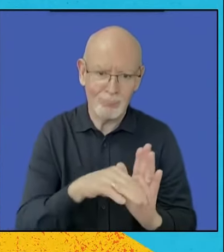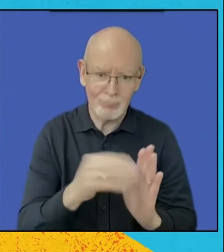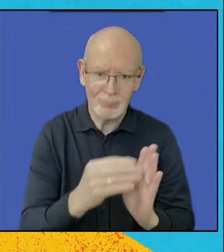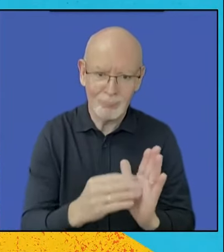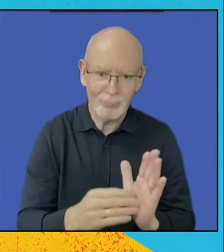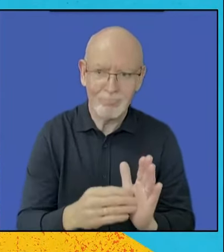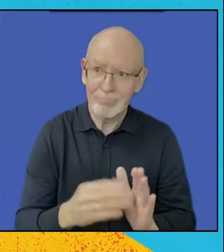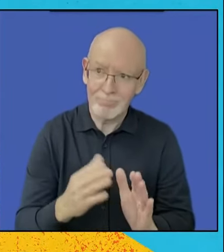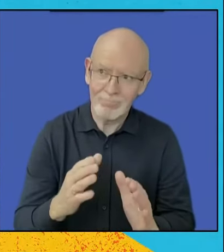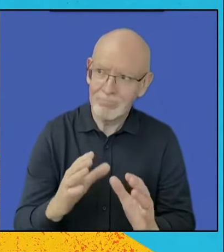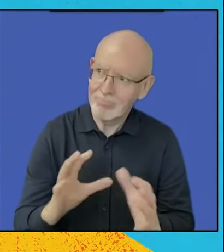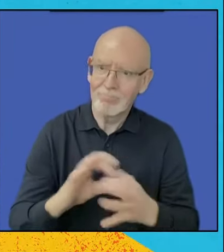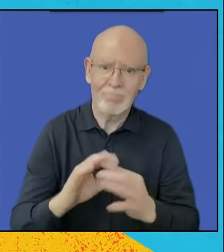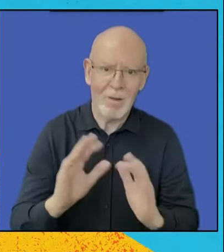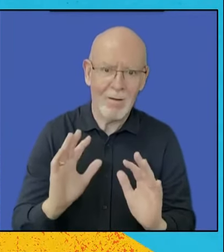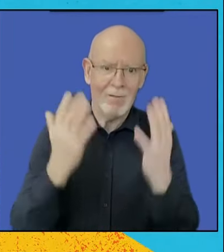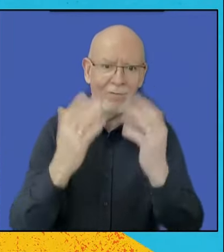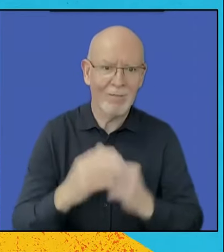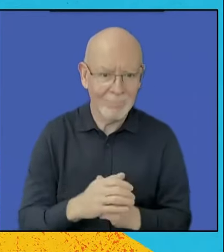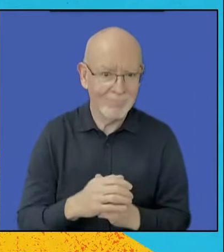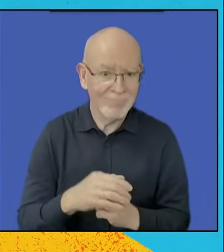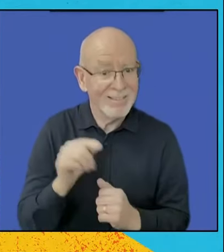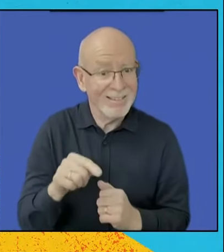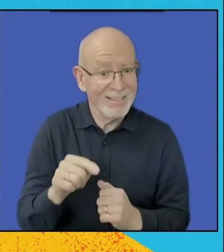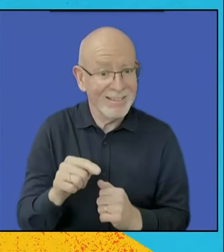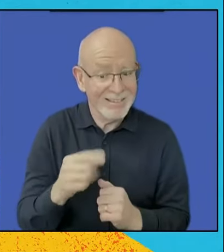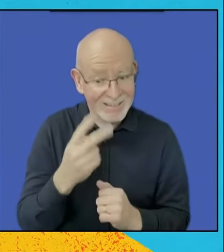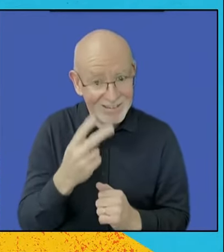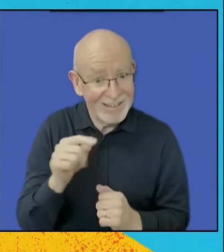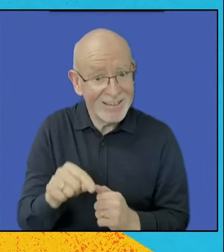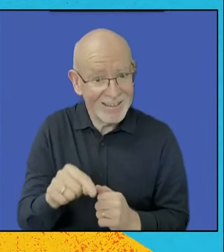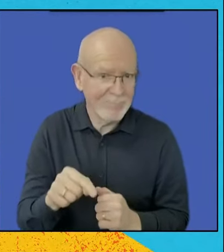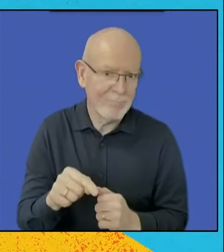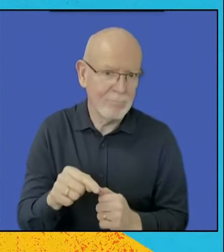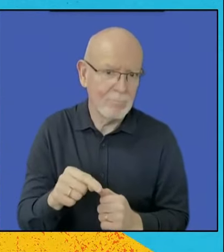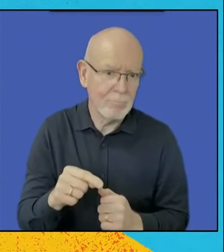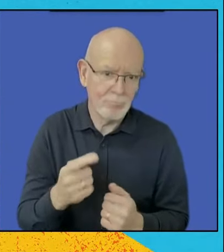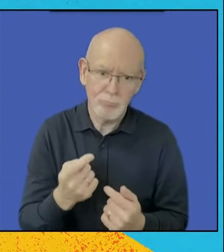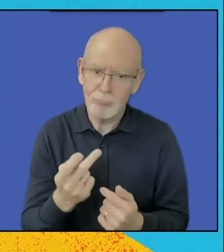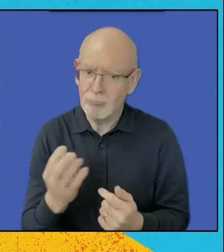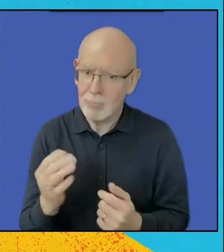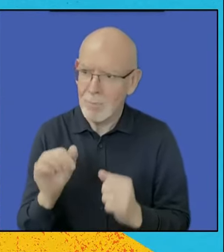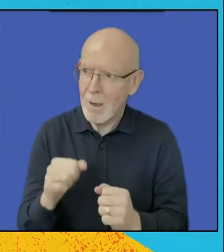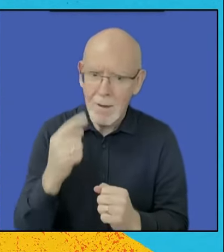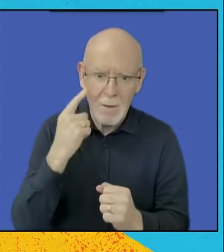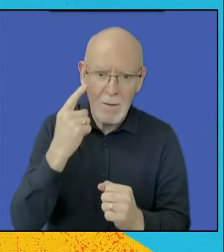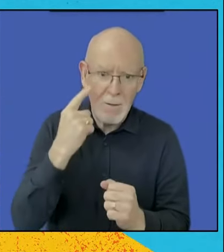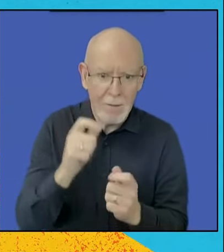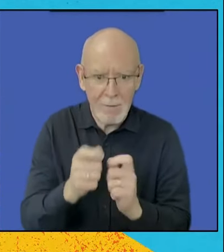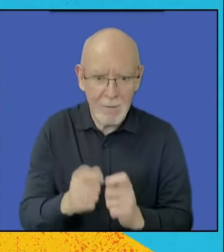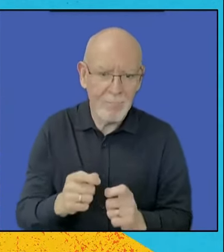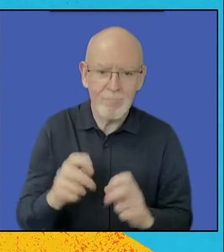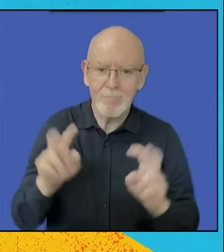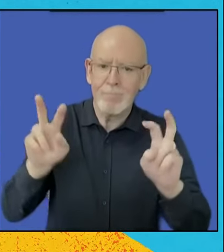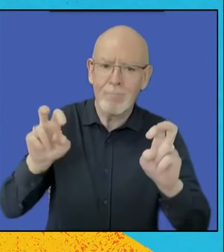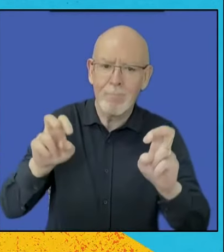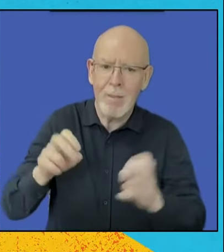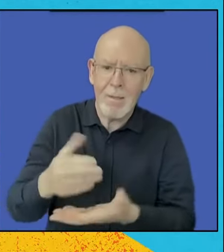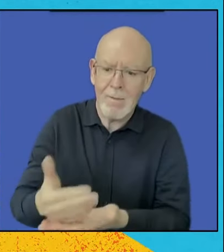to provide more flexible and nimble funding for child participation at the UN. This can be done through increased